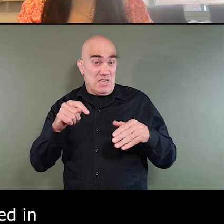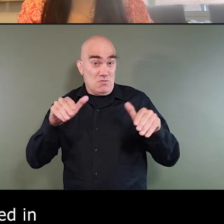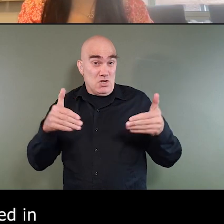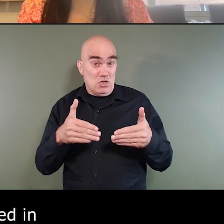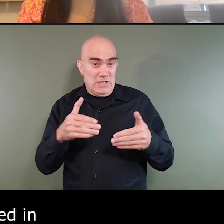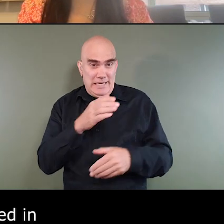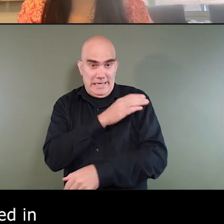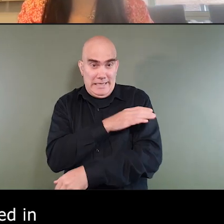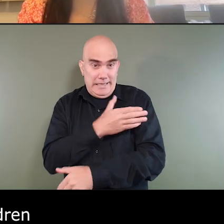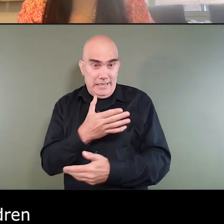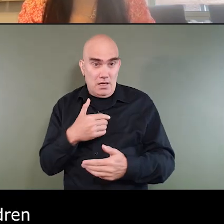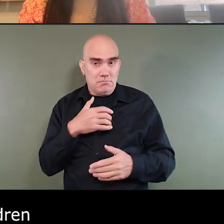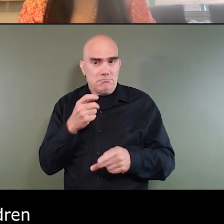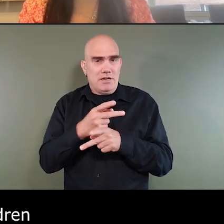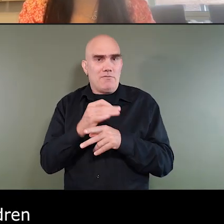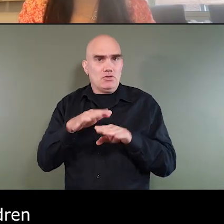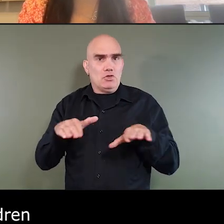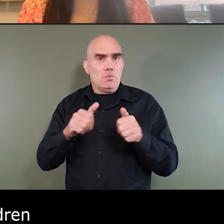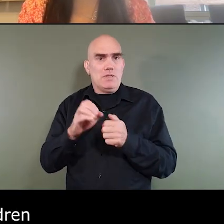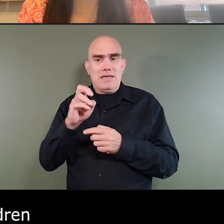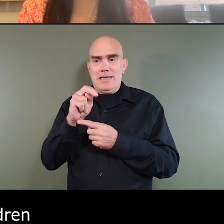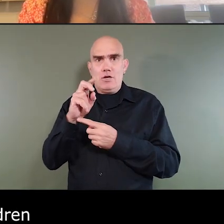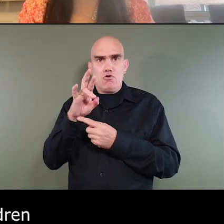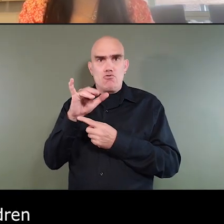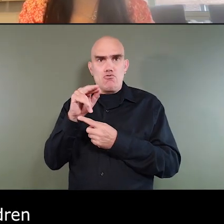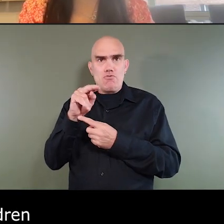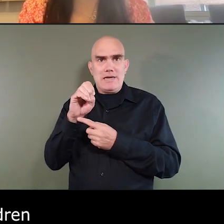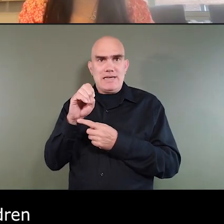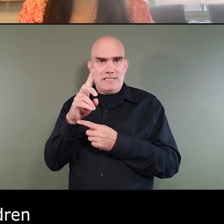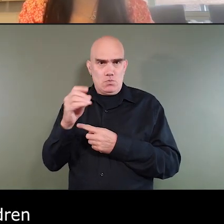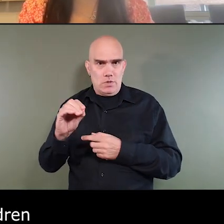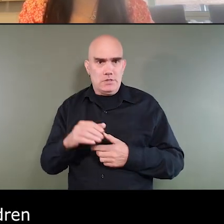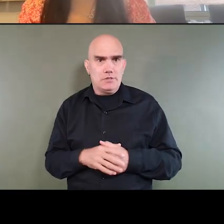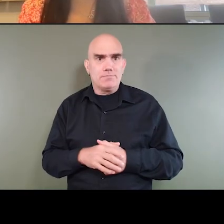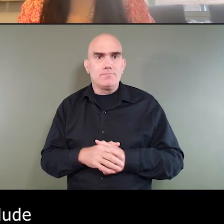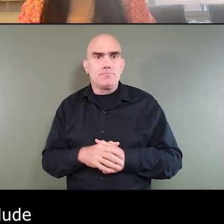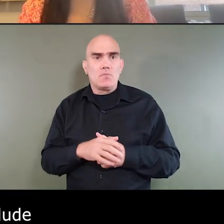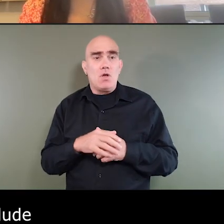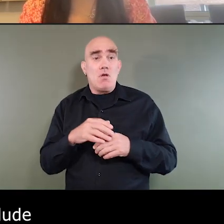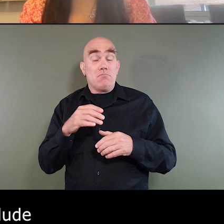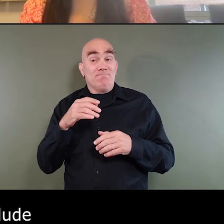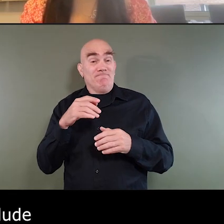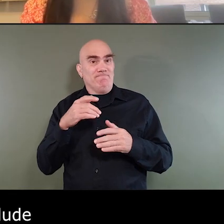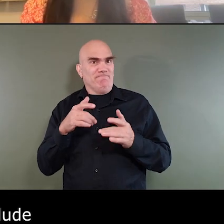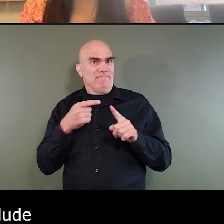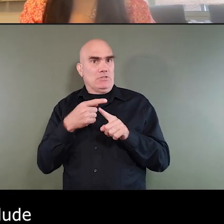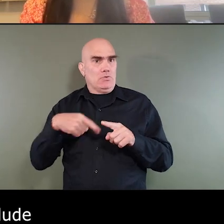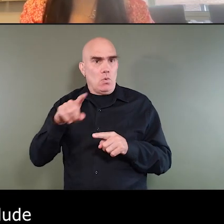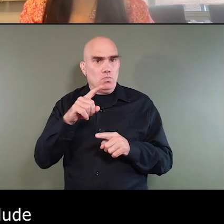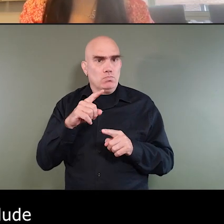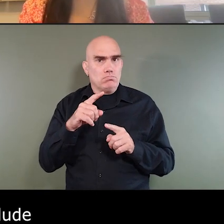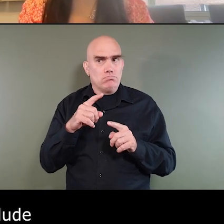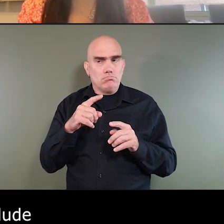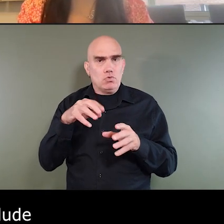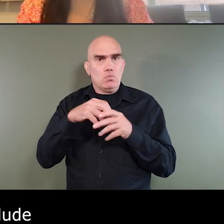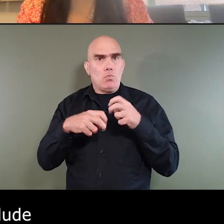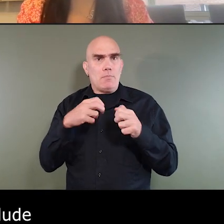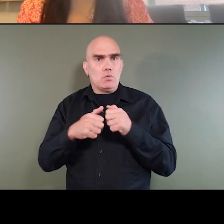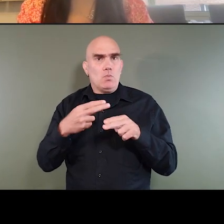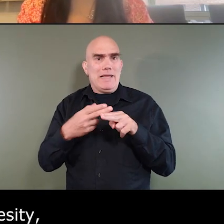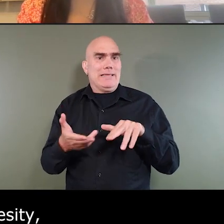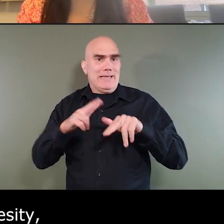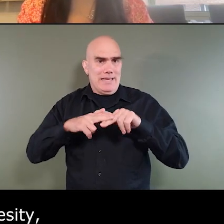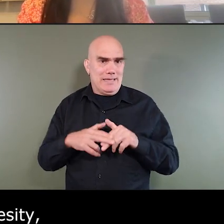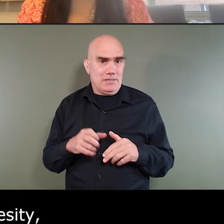mentioned in the introduction, clinically, I take care of children with endocrine disorders. Notably, those include problems with weight